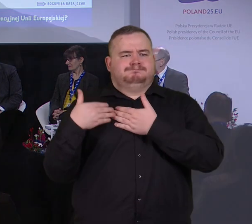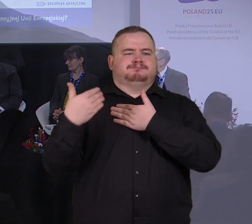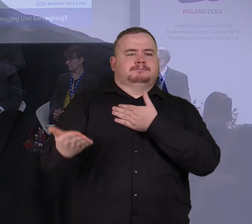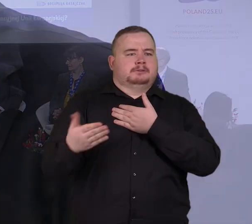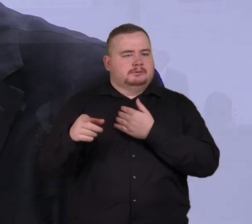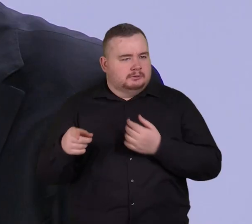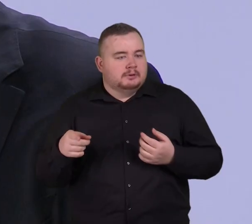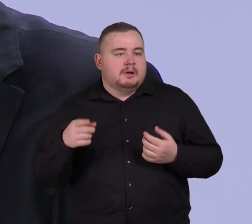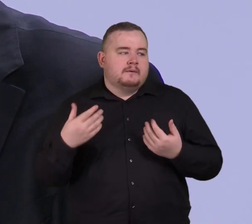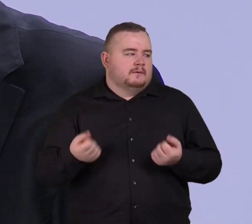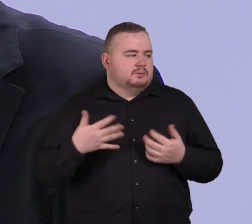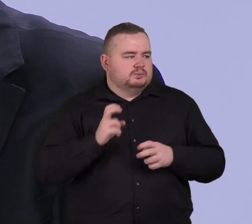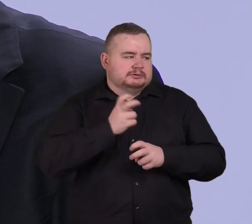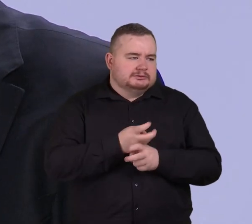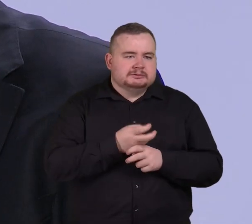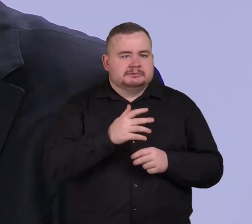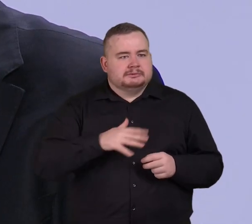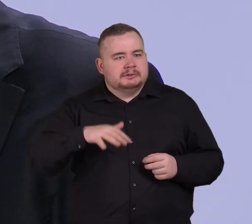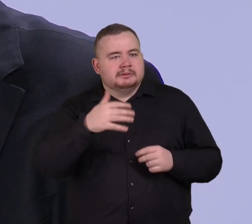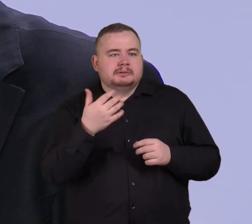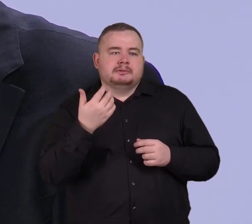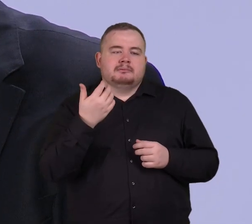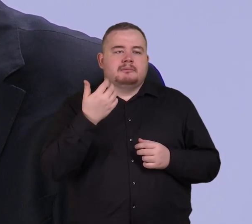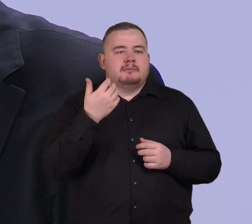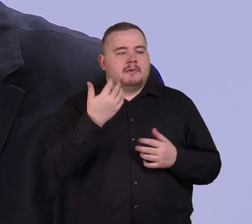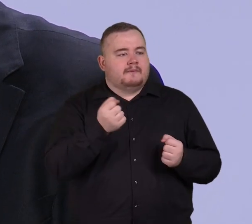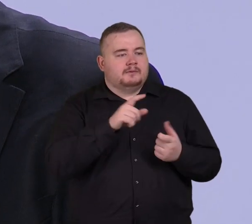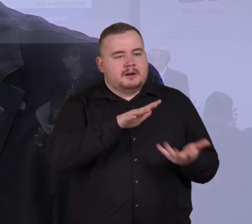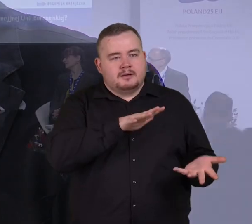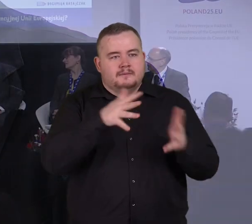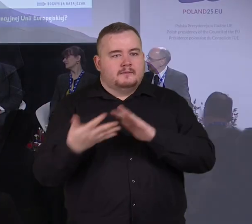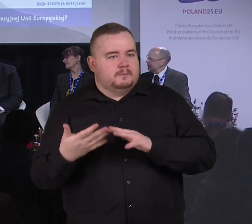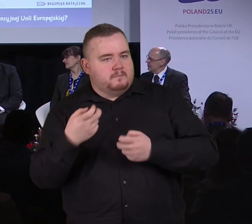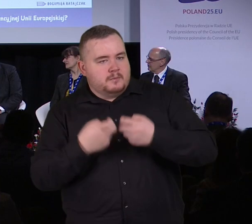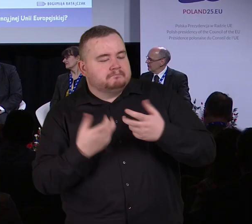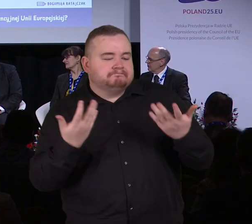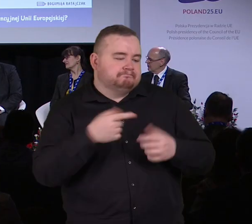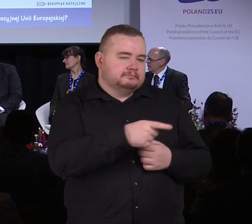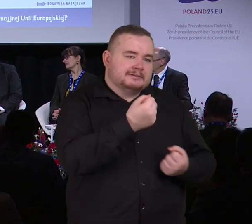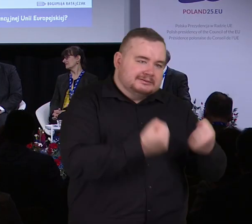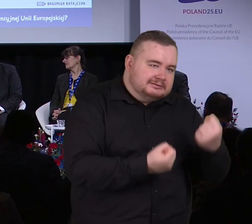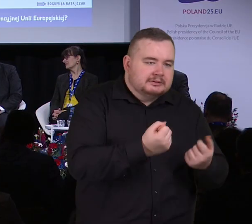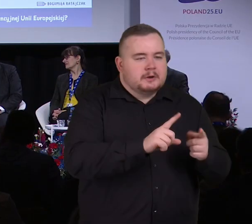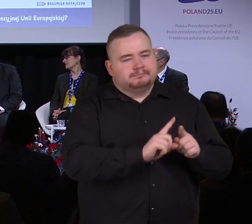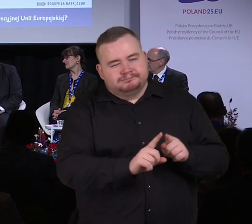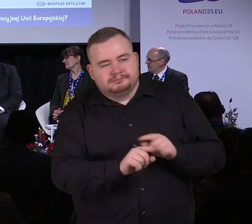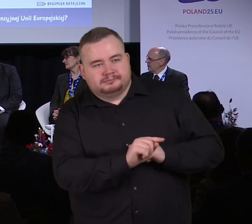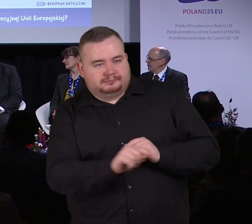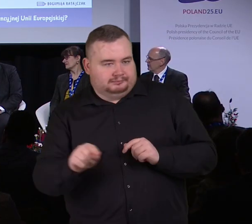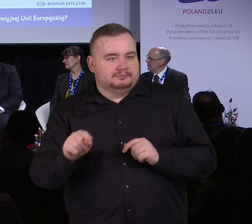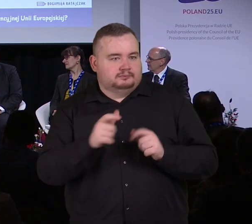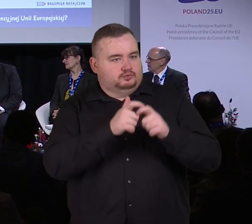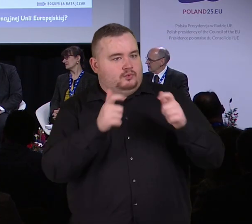the automotive companies also. But it's, I believe, Lower Saxony is not only Hanover and Wolfsburg, but